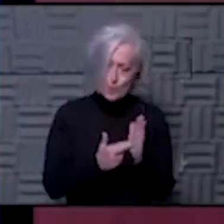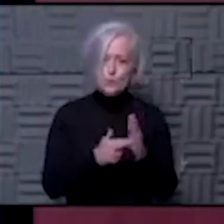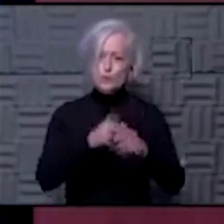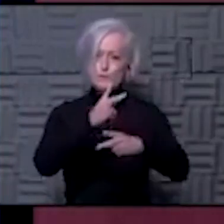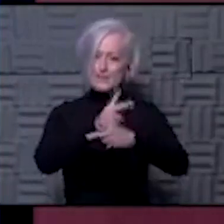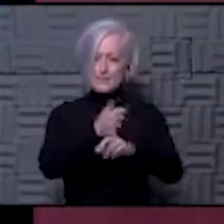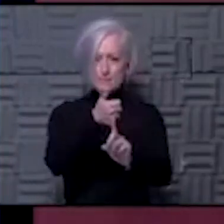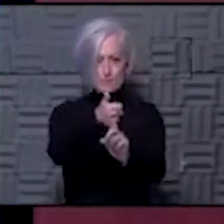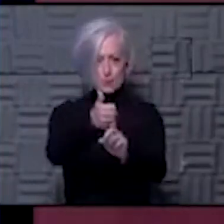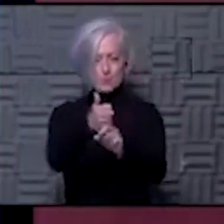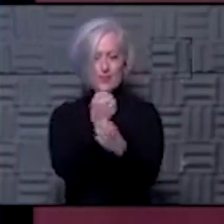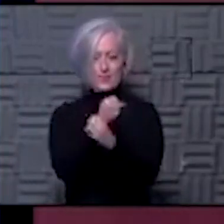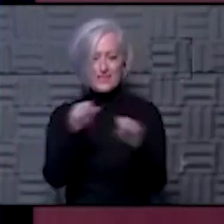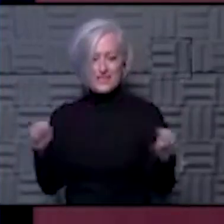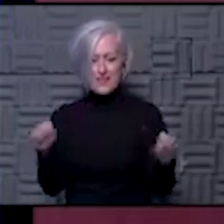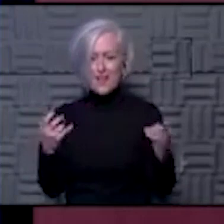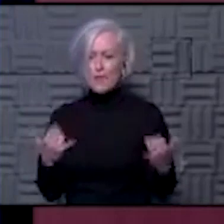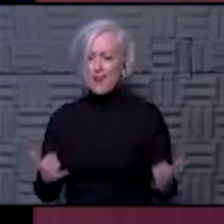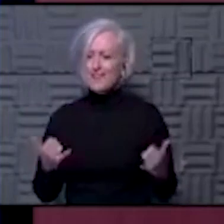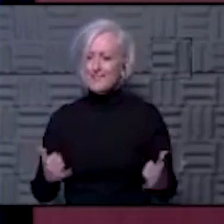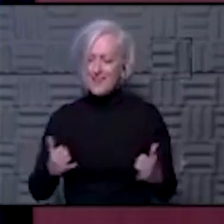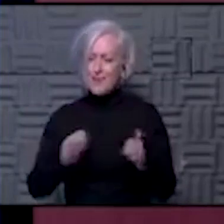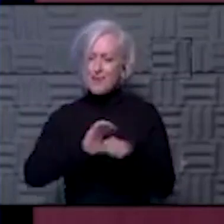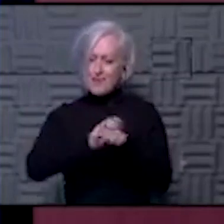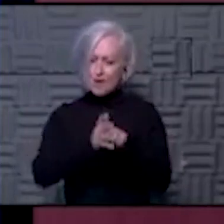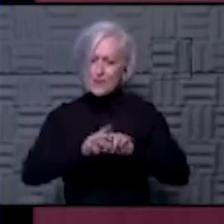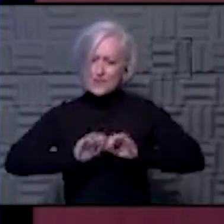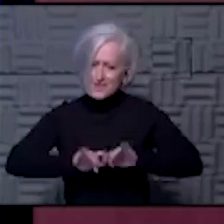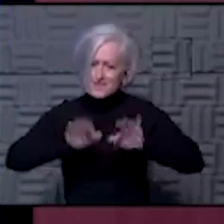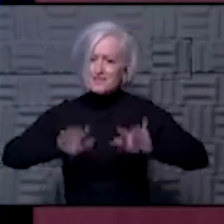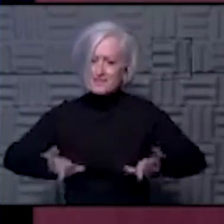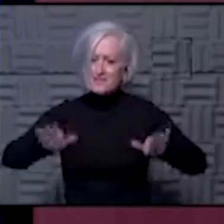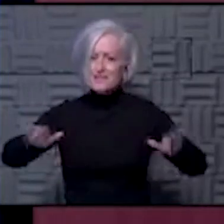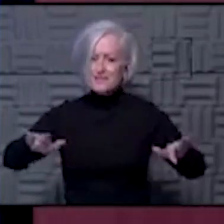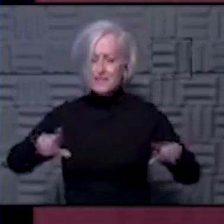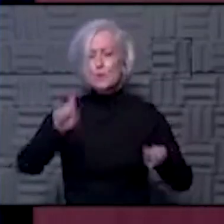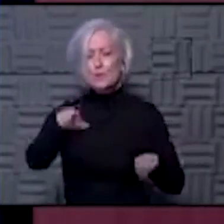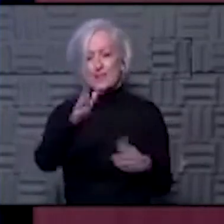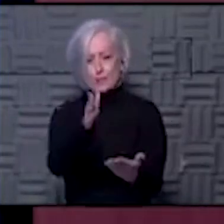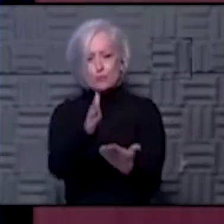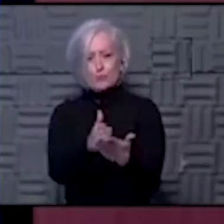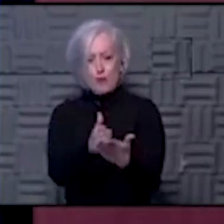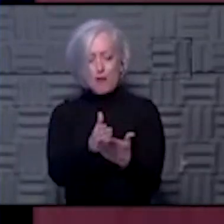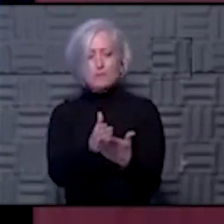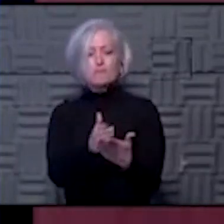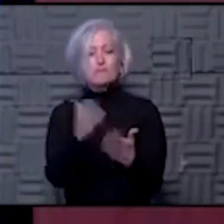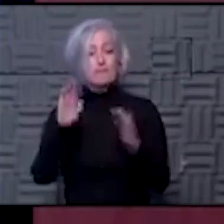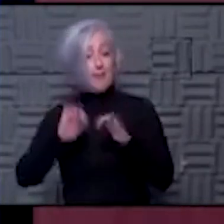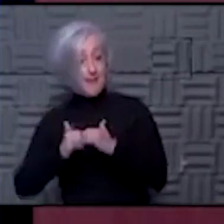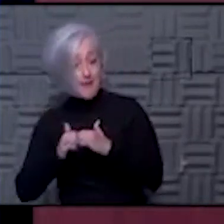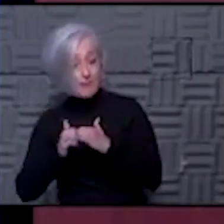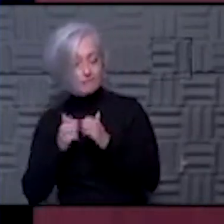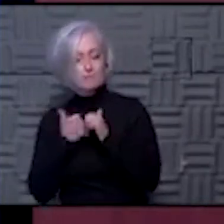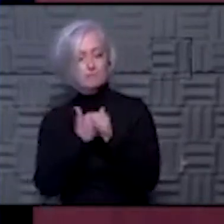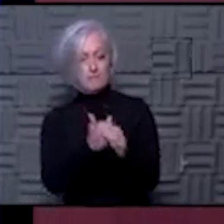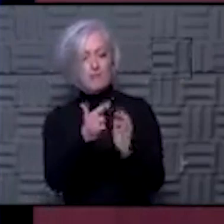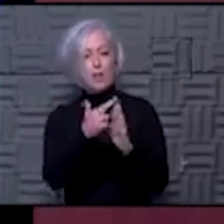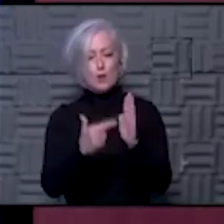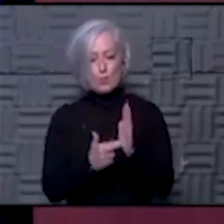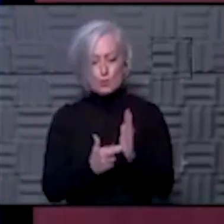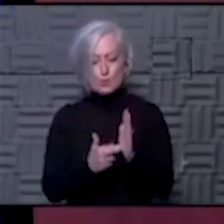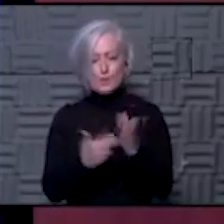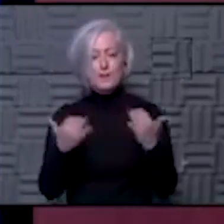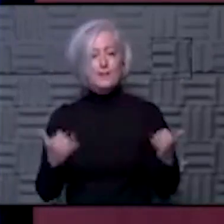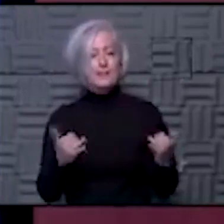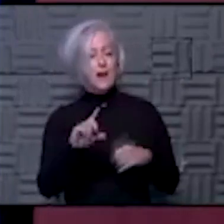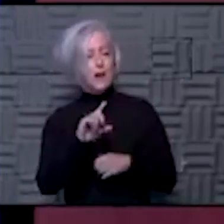Because right now, we're on fire. There's only one way to put out that fire, and that's to use those rules. Let's start with our reporters and see if